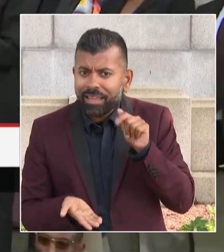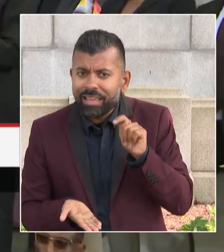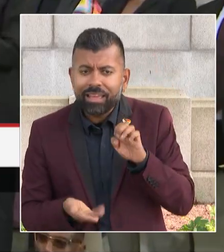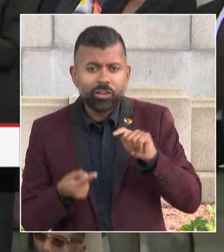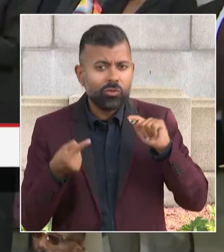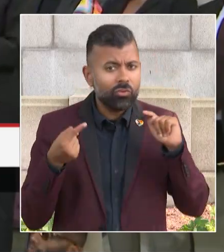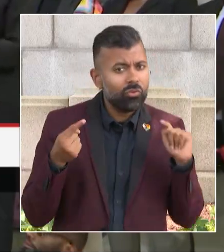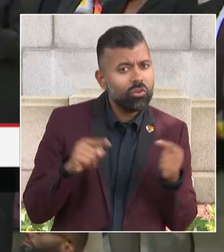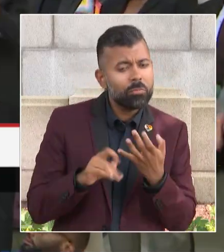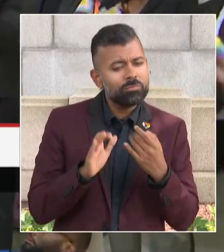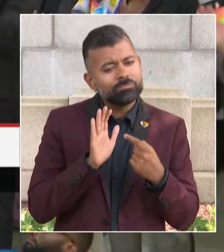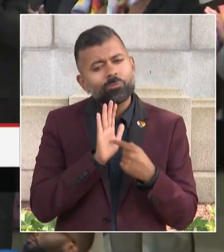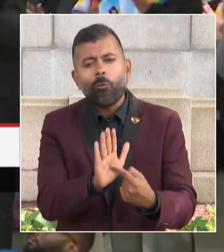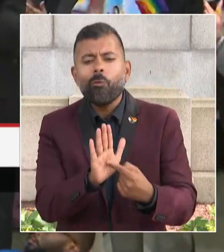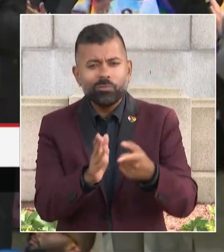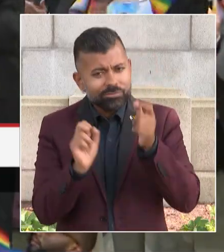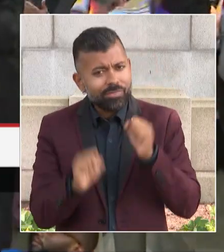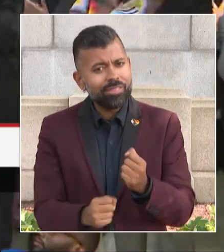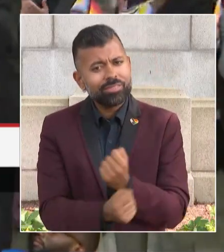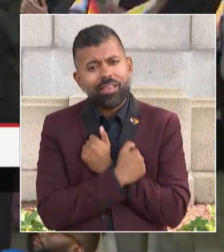be. Happy World Pride, everybody.